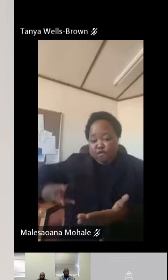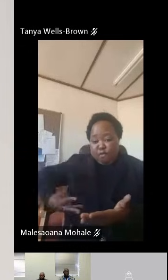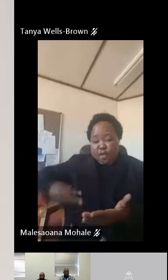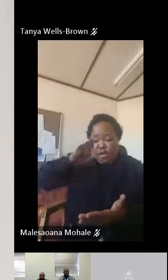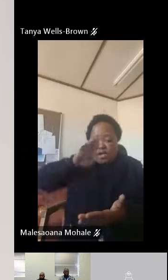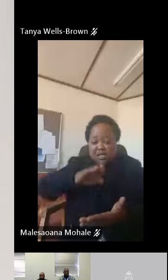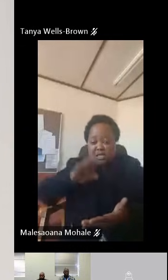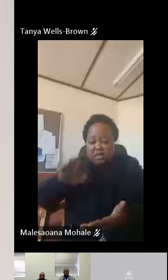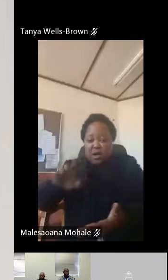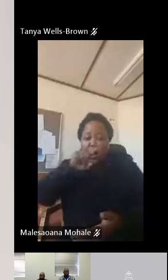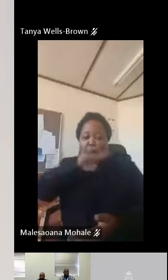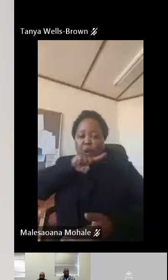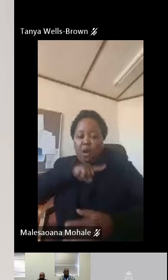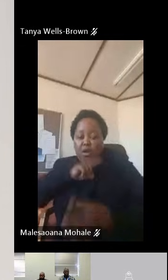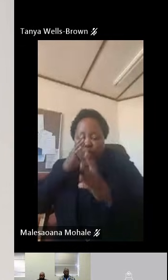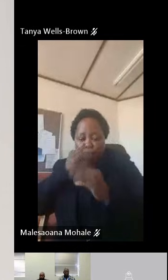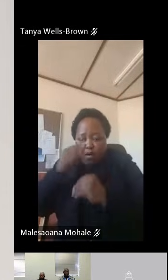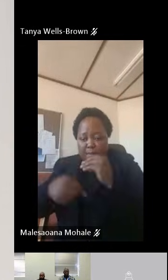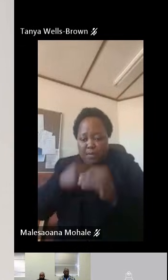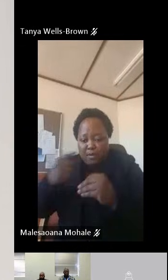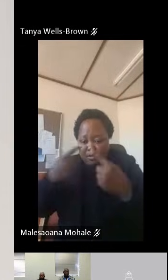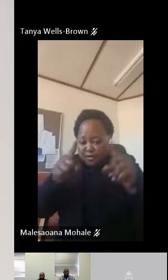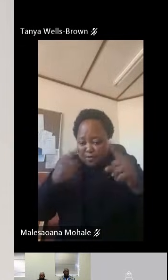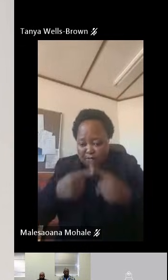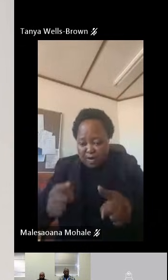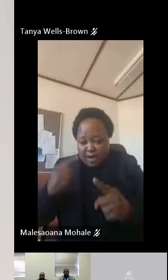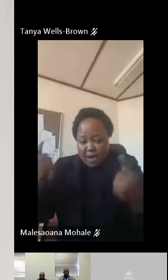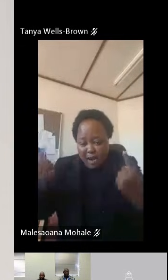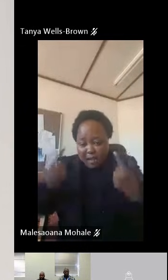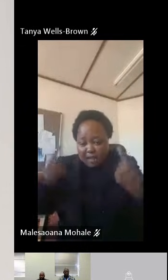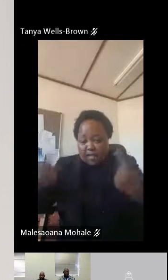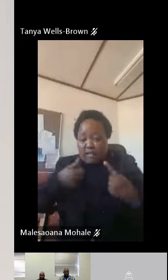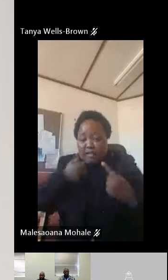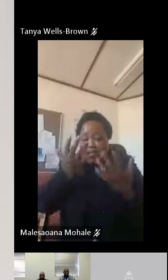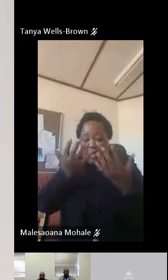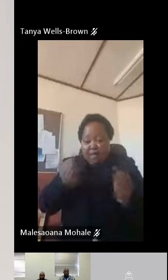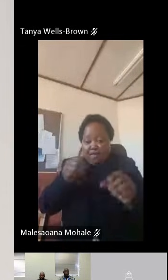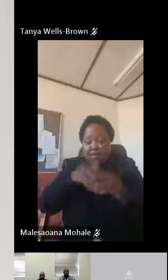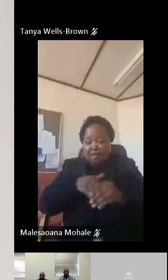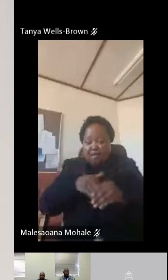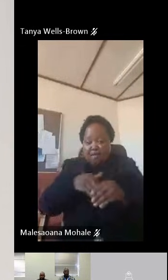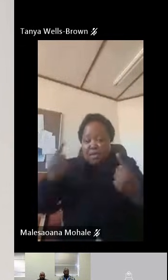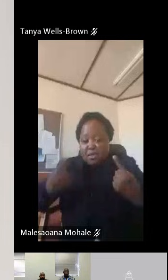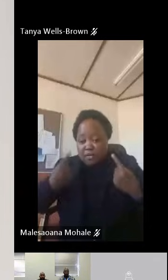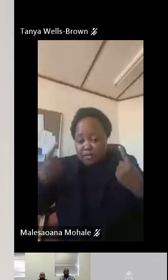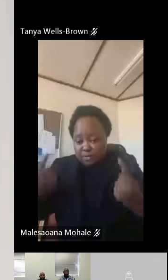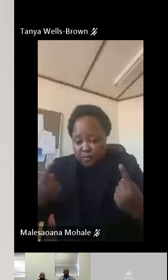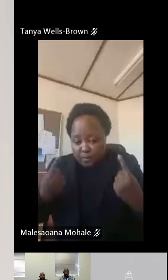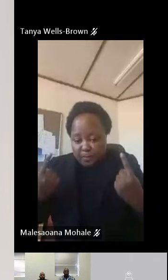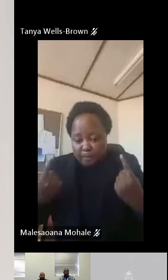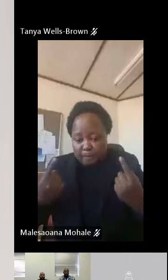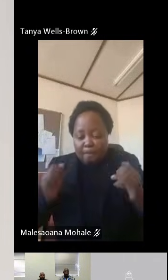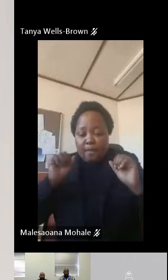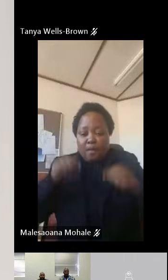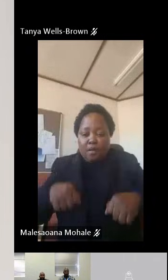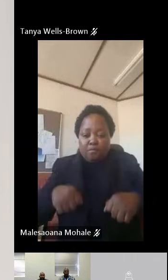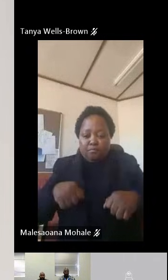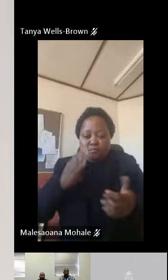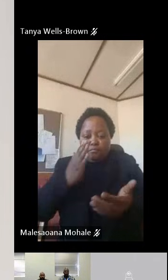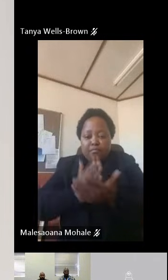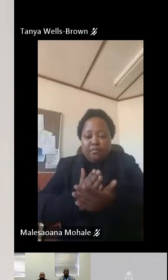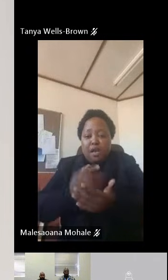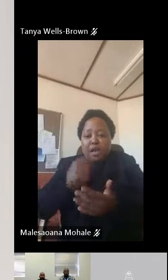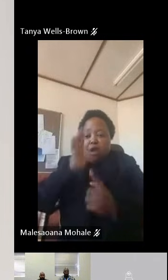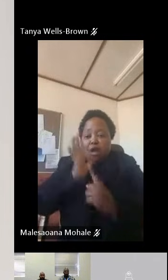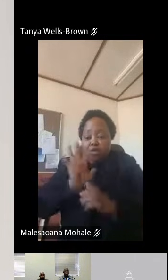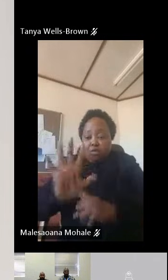of different identities that they carry as individuals. And in particular, as we have highlighted,